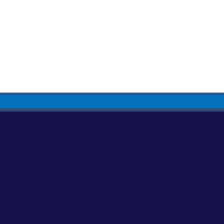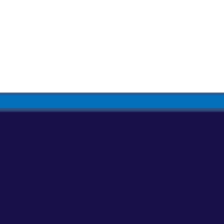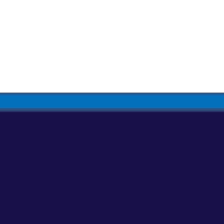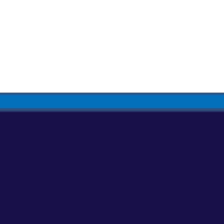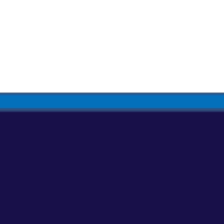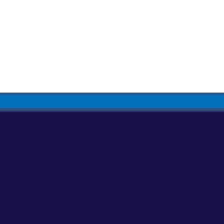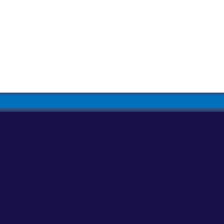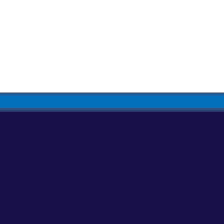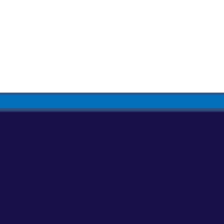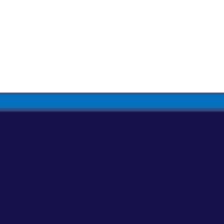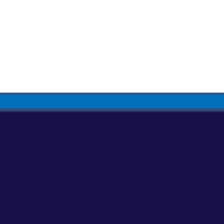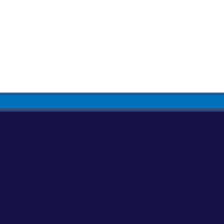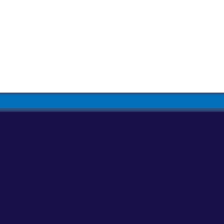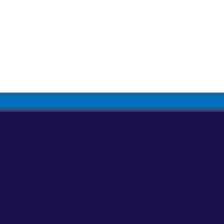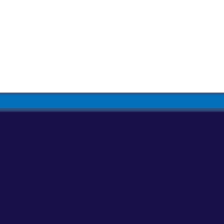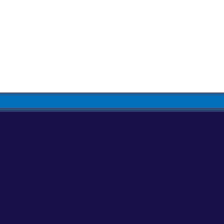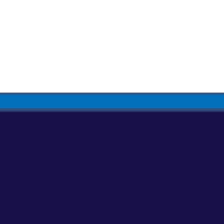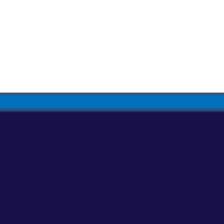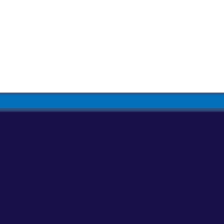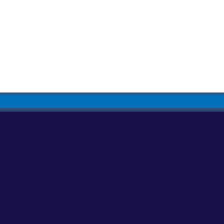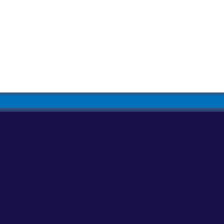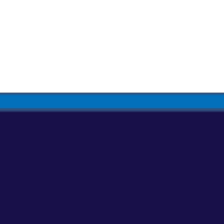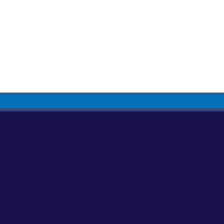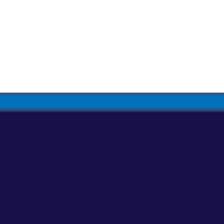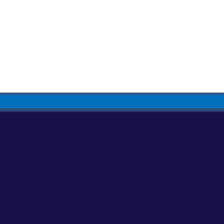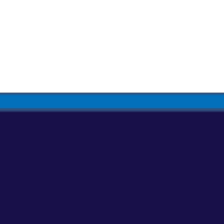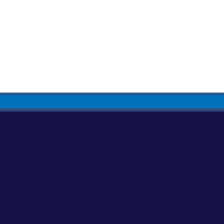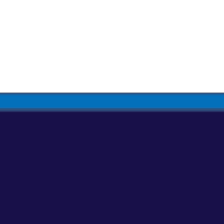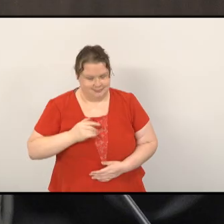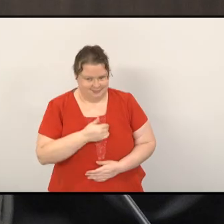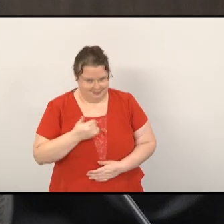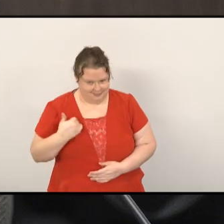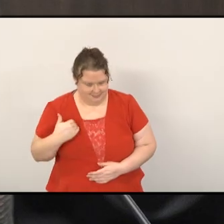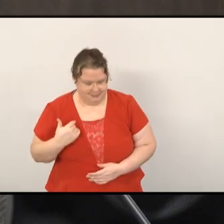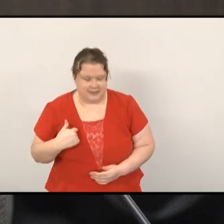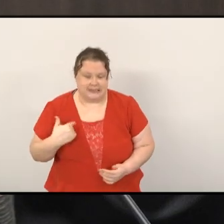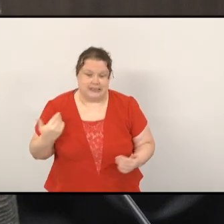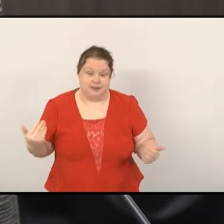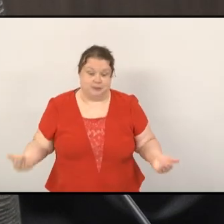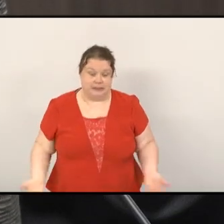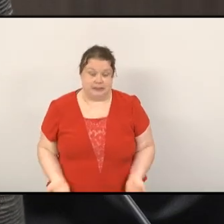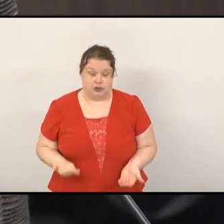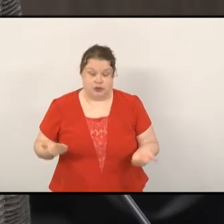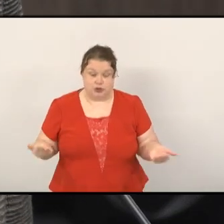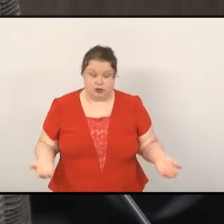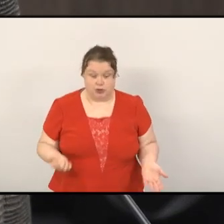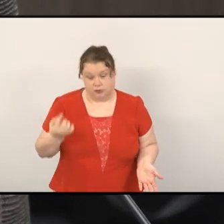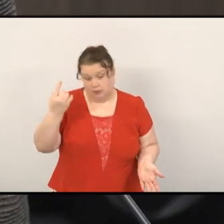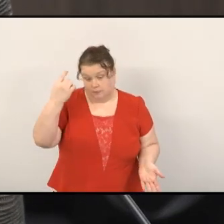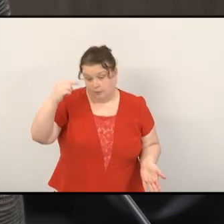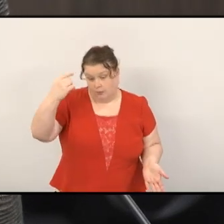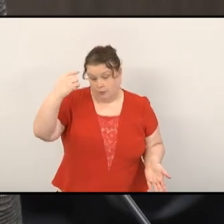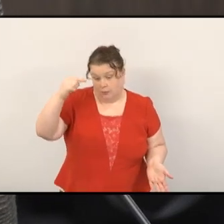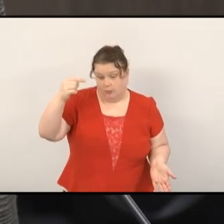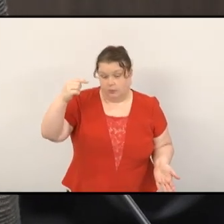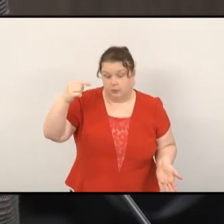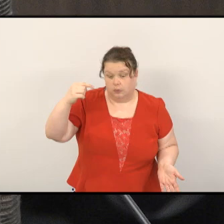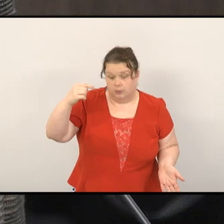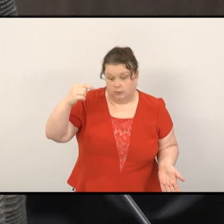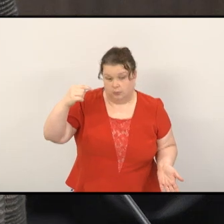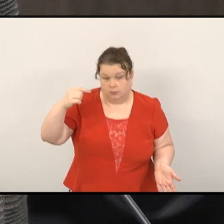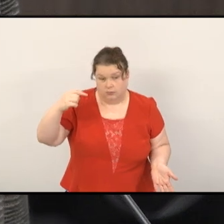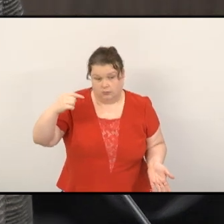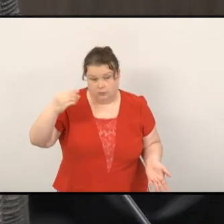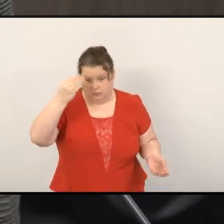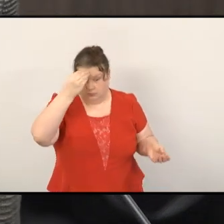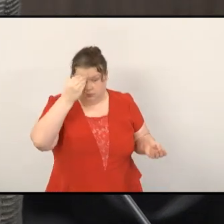CCMR board adopted goals. I'm here tonight to um report to you on the CCMR